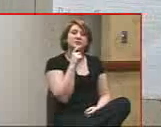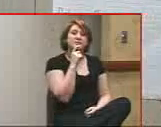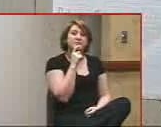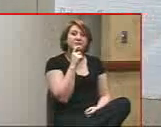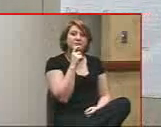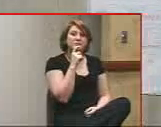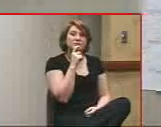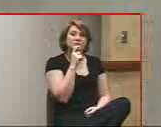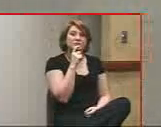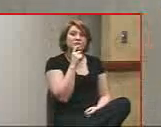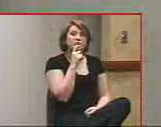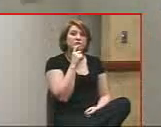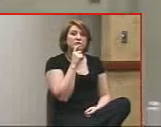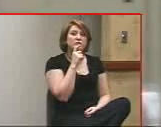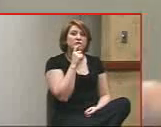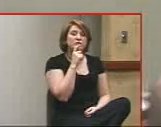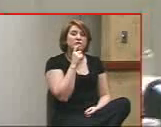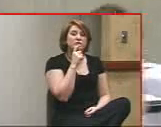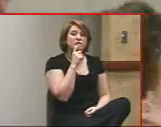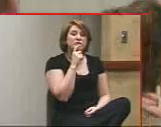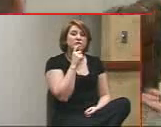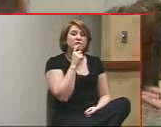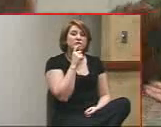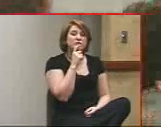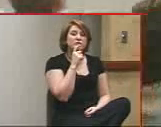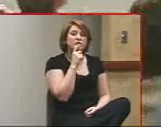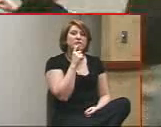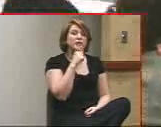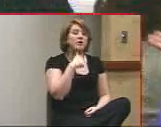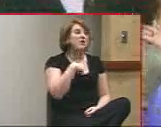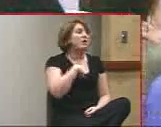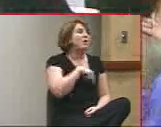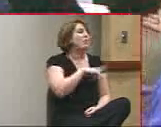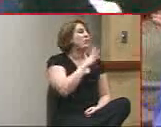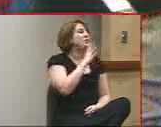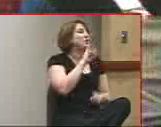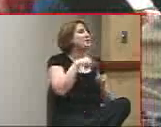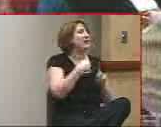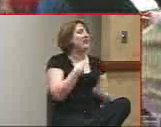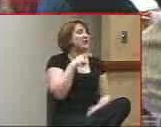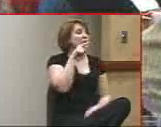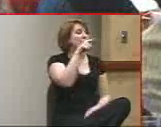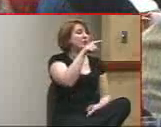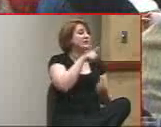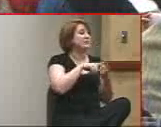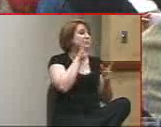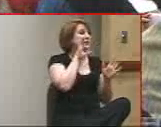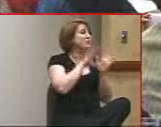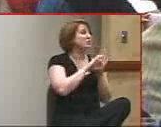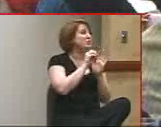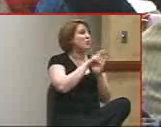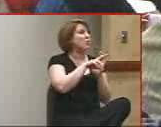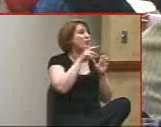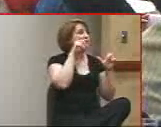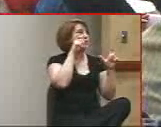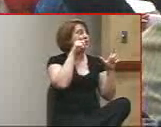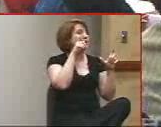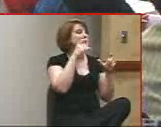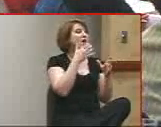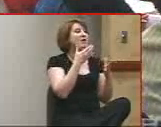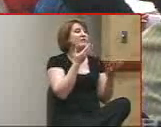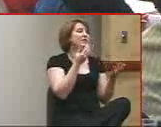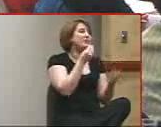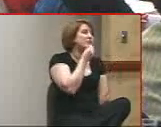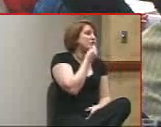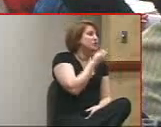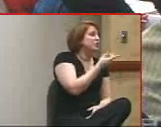We talked about having her point to pictures or photographs of either food that she wanted,